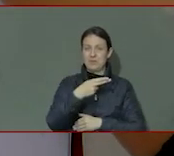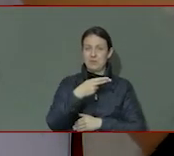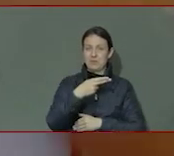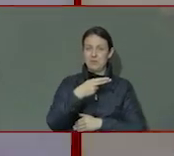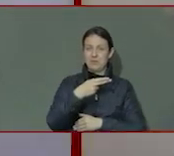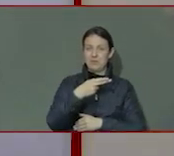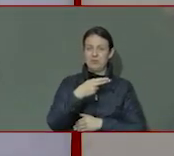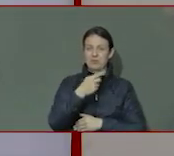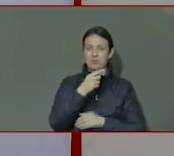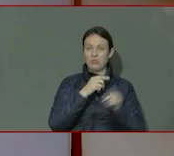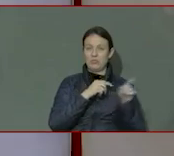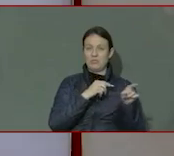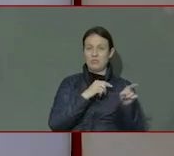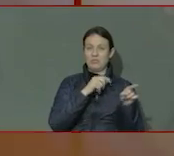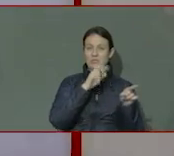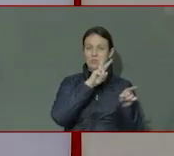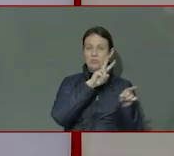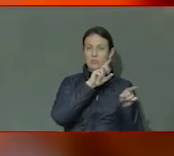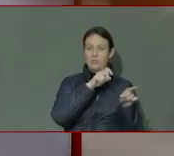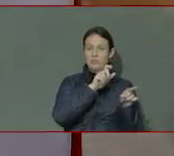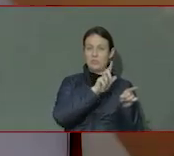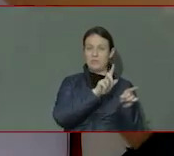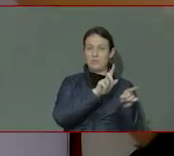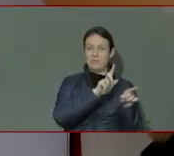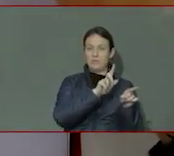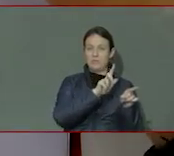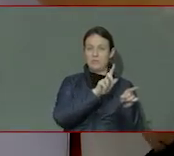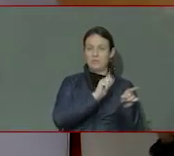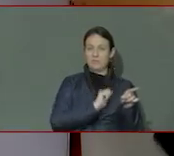HX is 2,7.